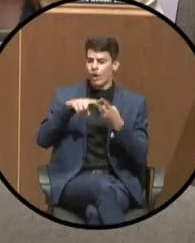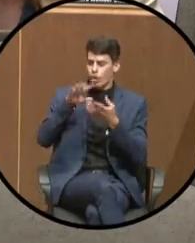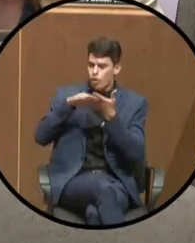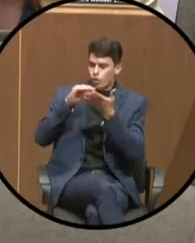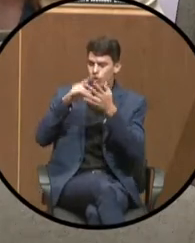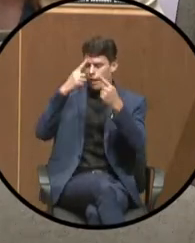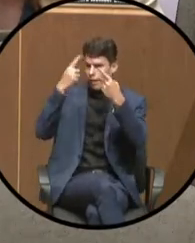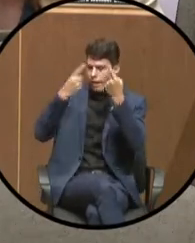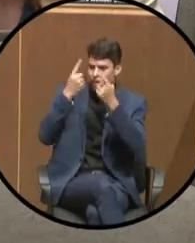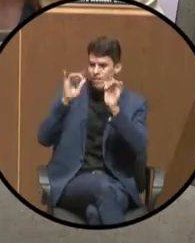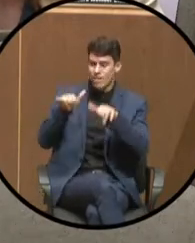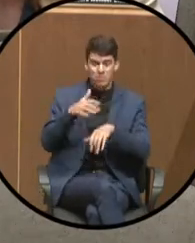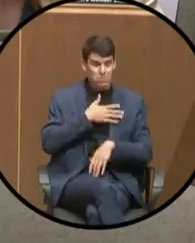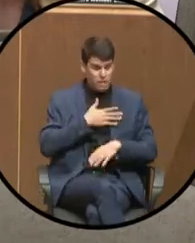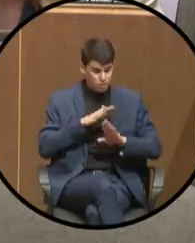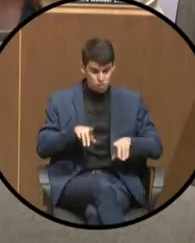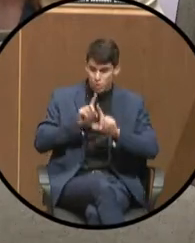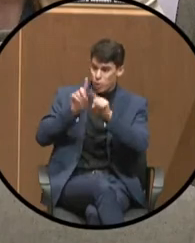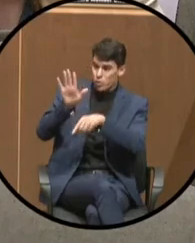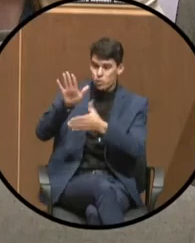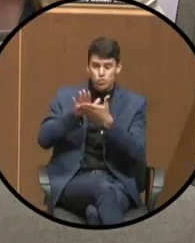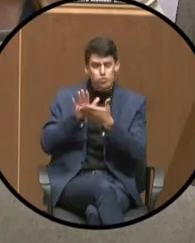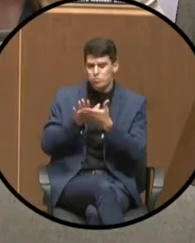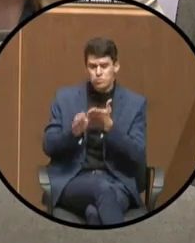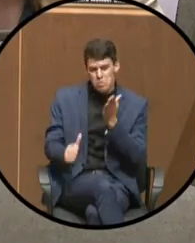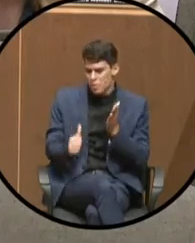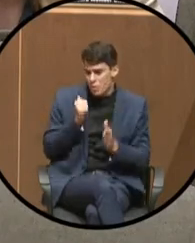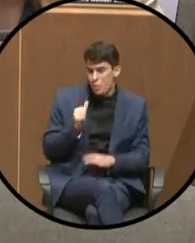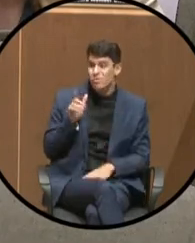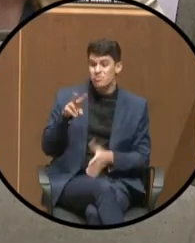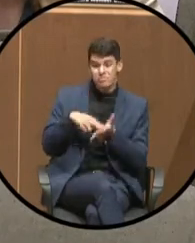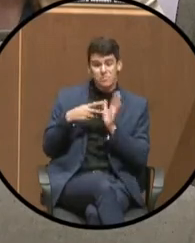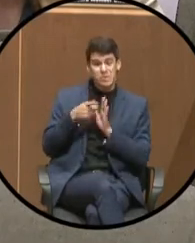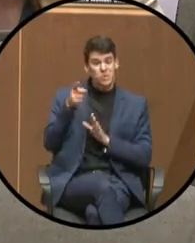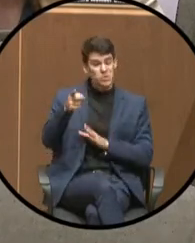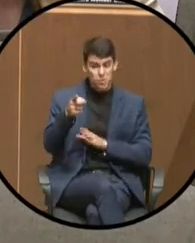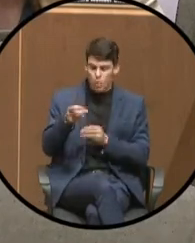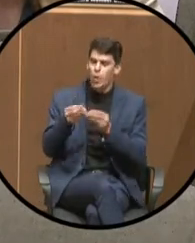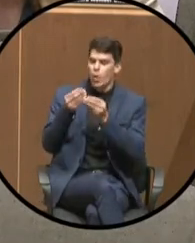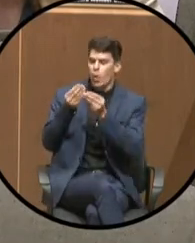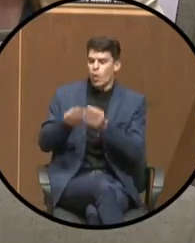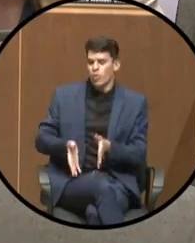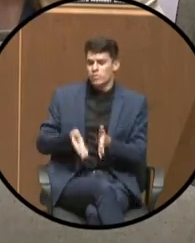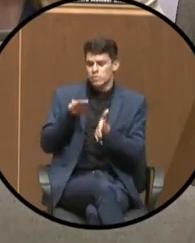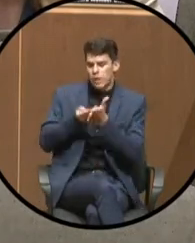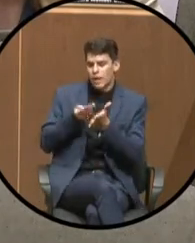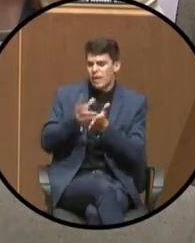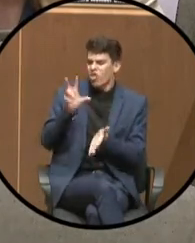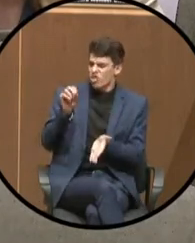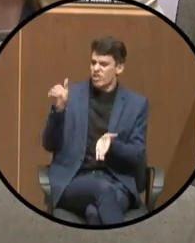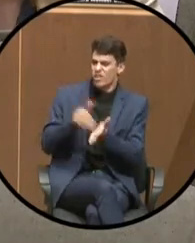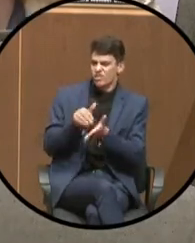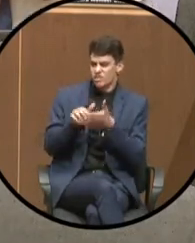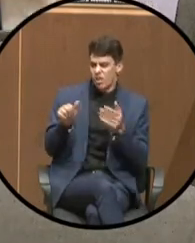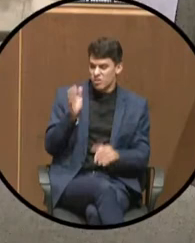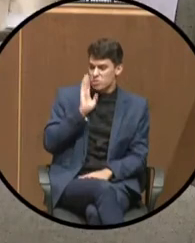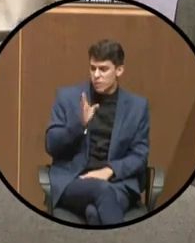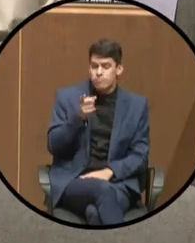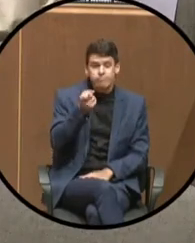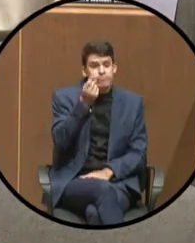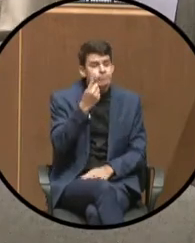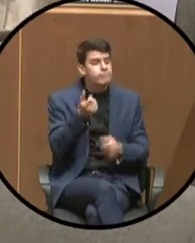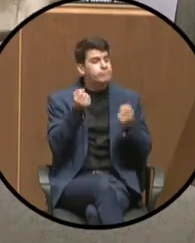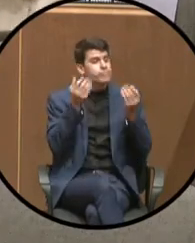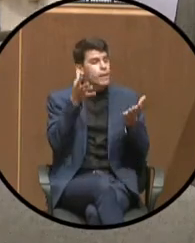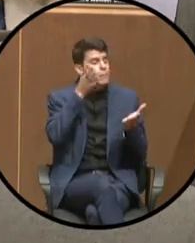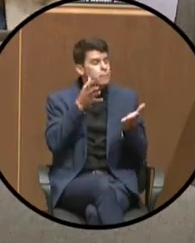attending your schools, and you will lose a minimum of $30,000 that they are worth to you. A lot of parents I have spoken with